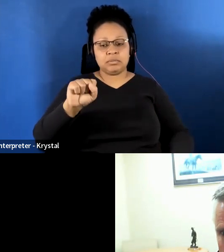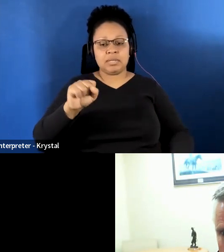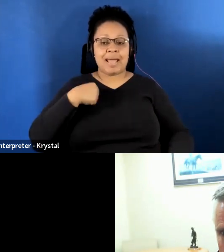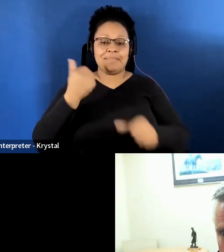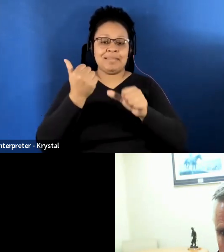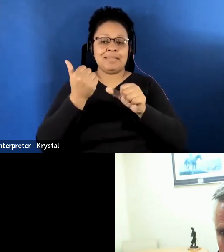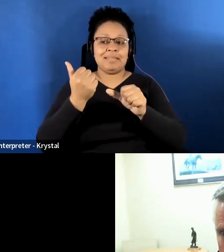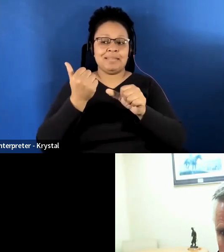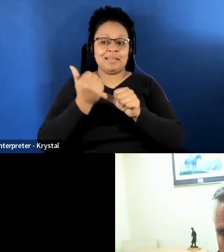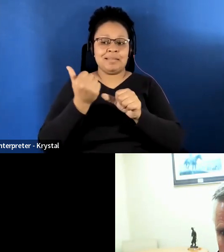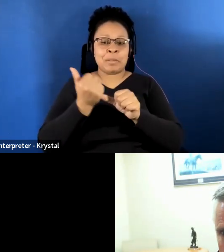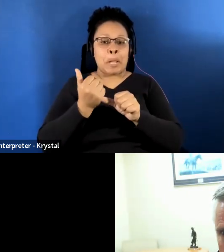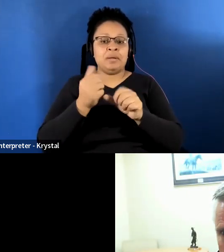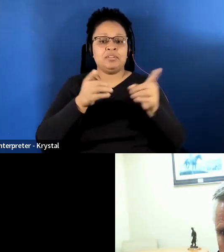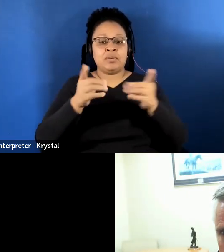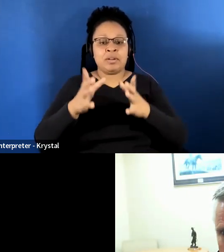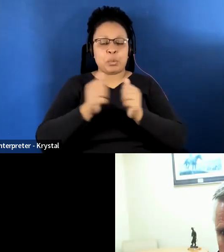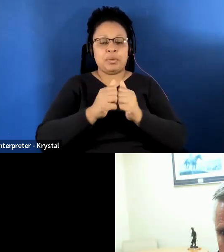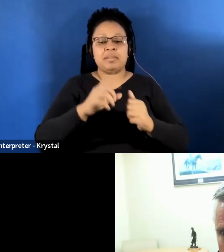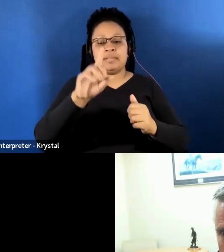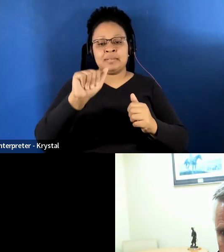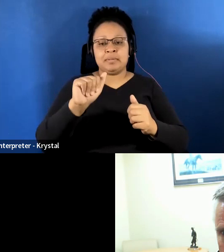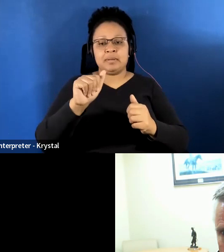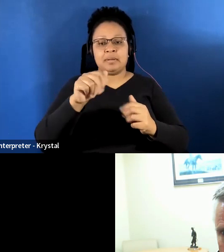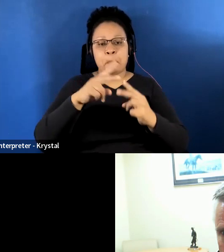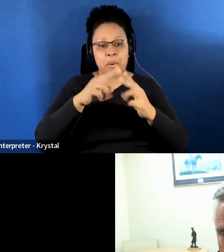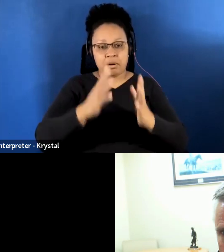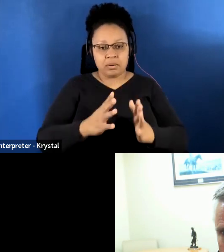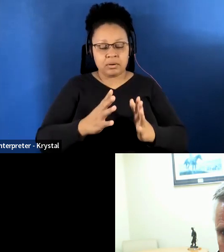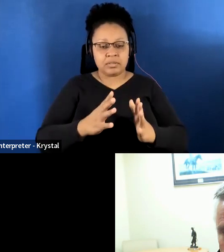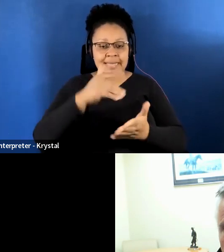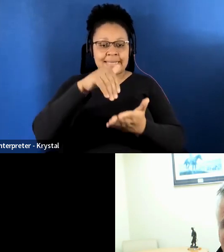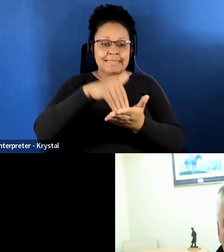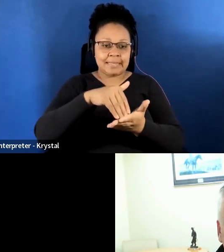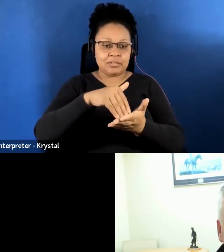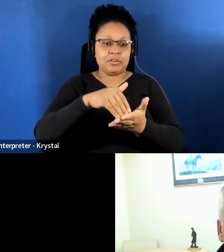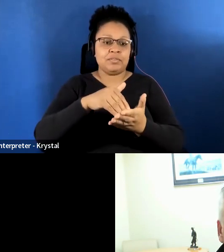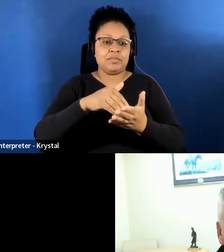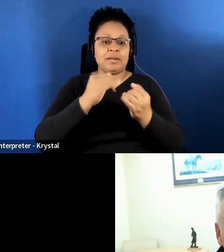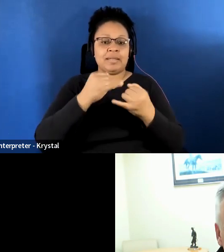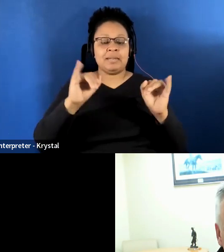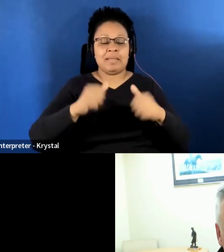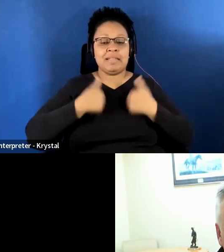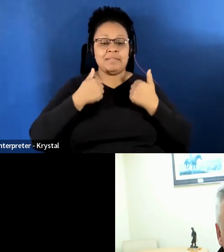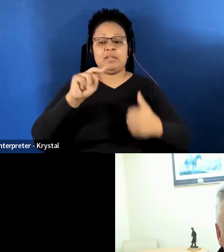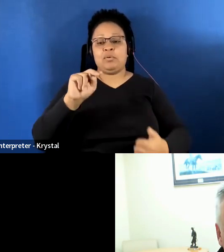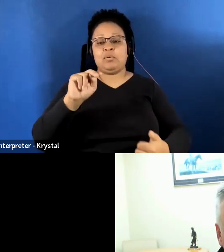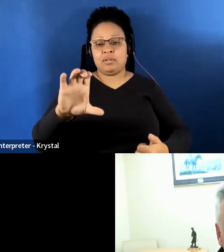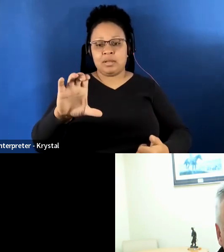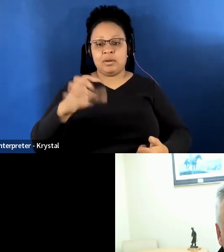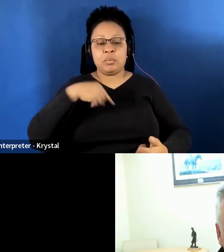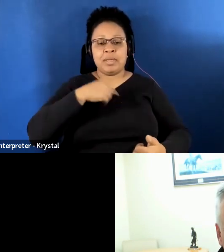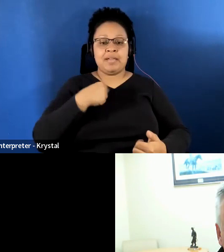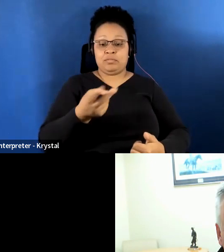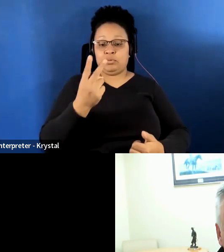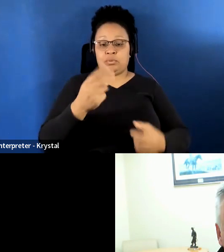with Disability Partners, which is a Center for Independent Living in Western North Carolina. We actually have 2 offices and we cover 14